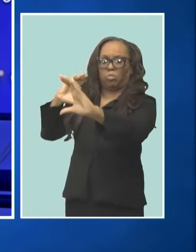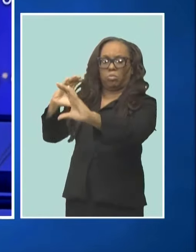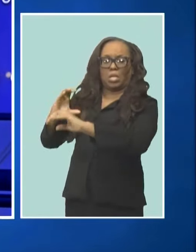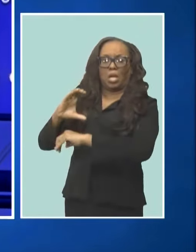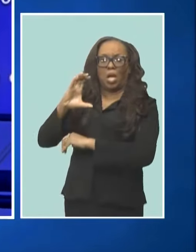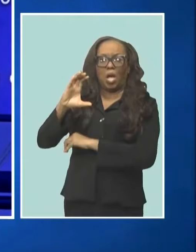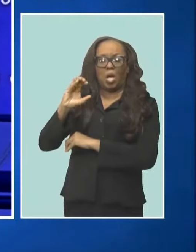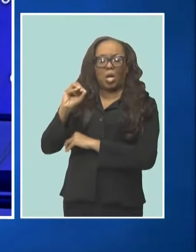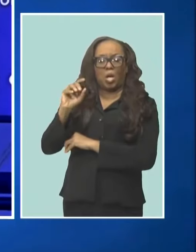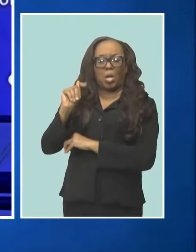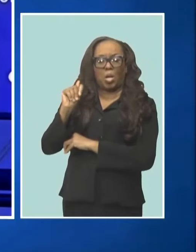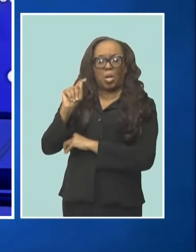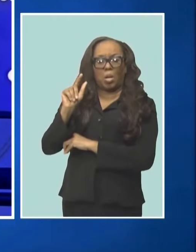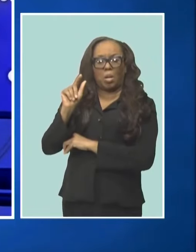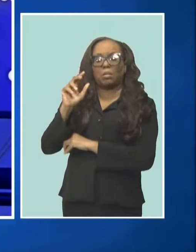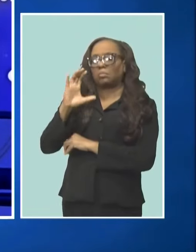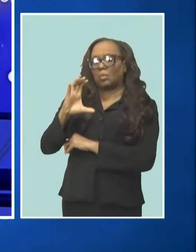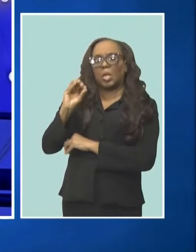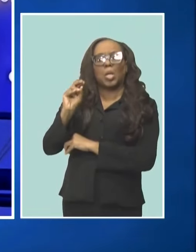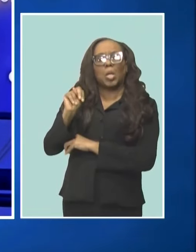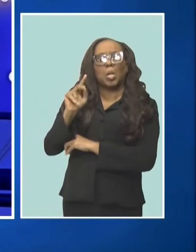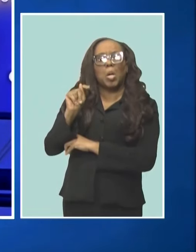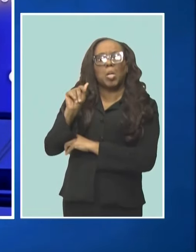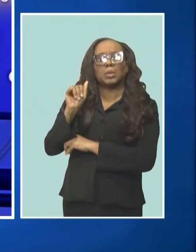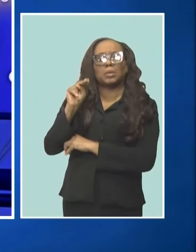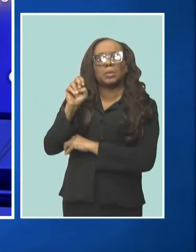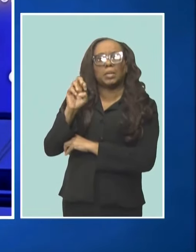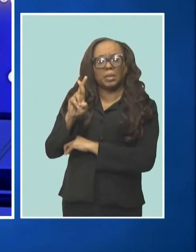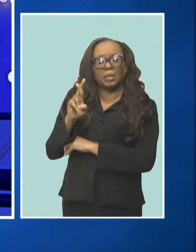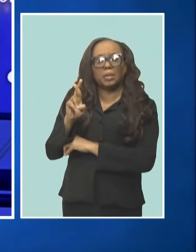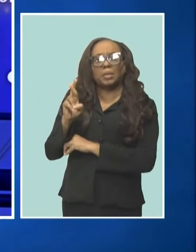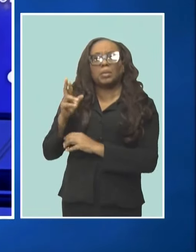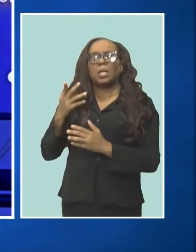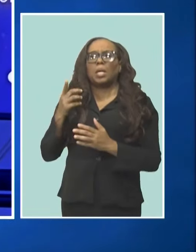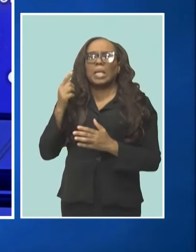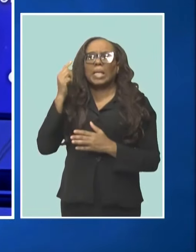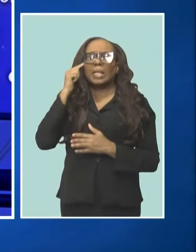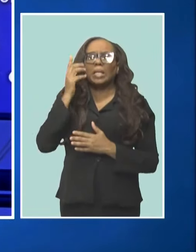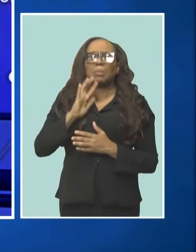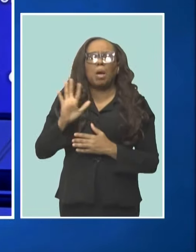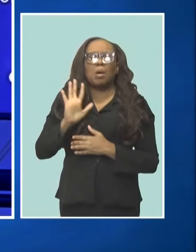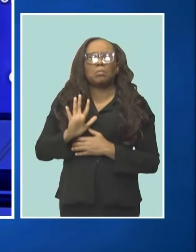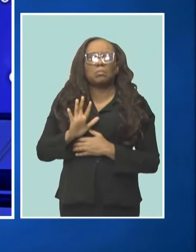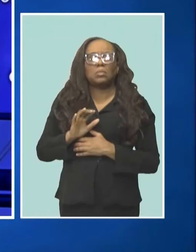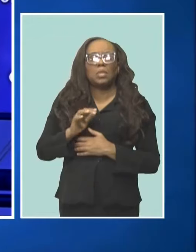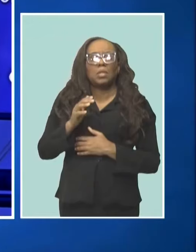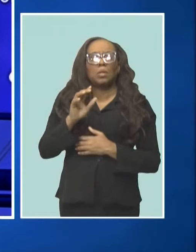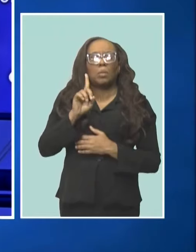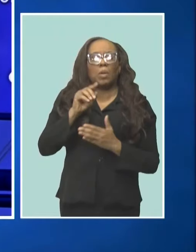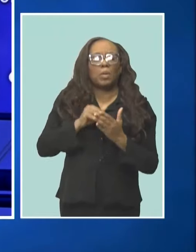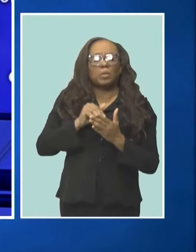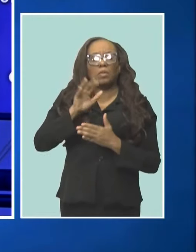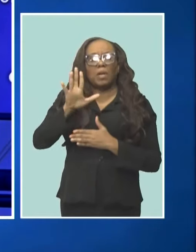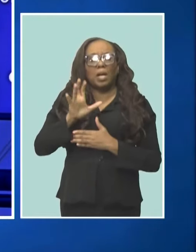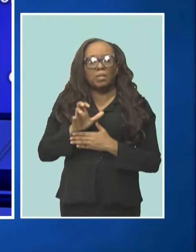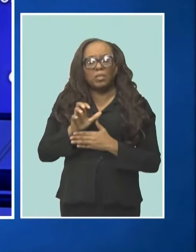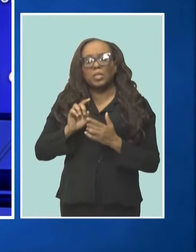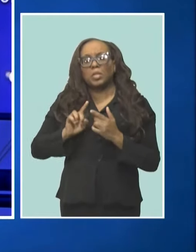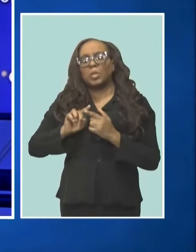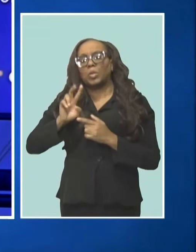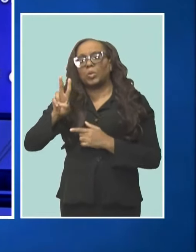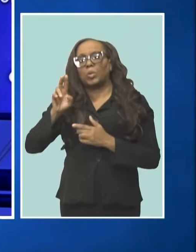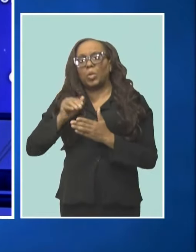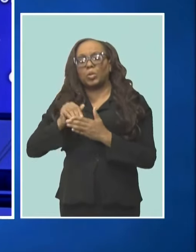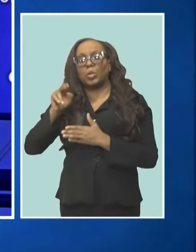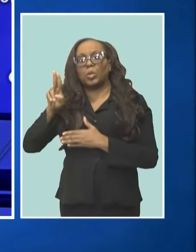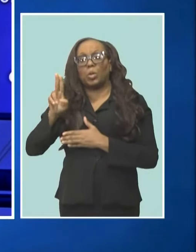TEU, 20-foot container or equivalent, can go, we believe, anywhere between $1,500 to $2,000 US, and